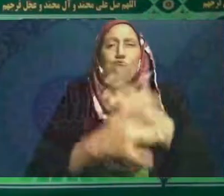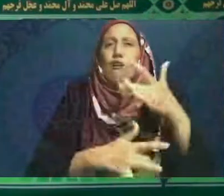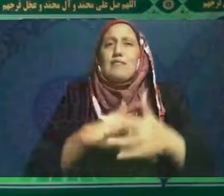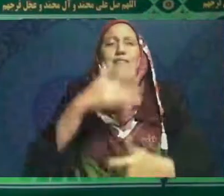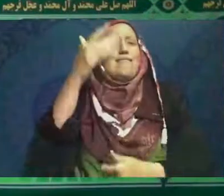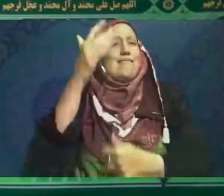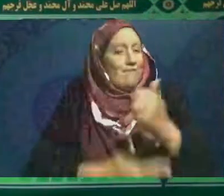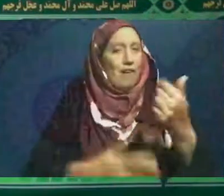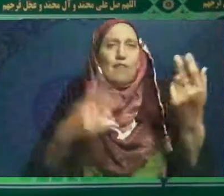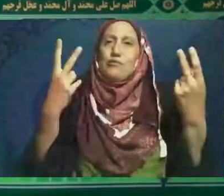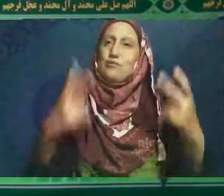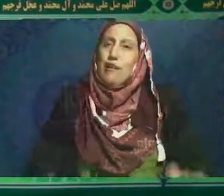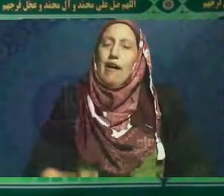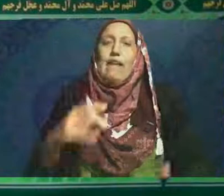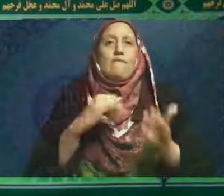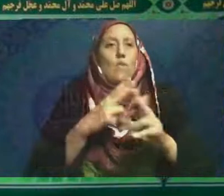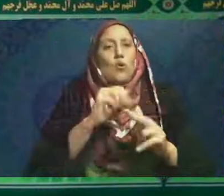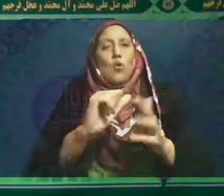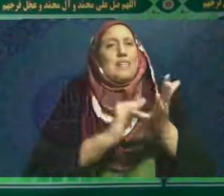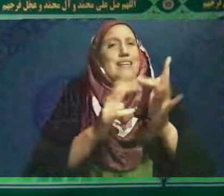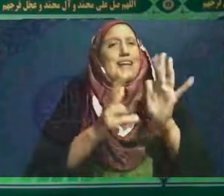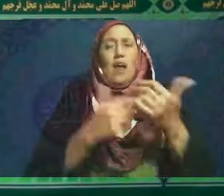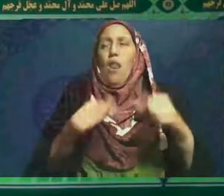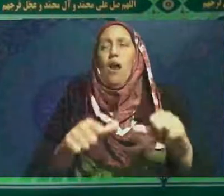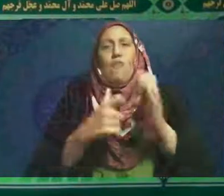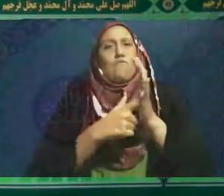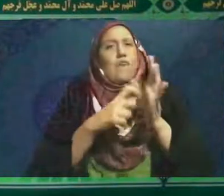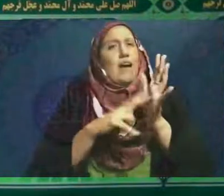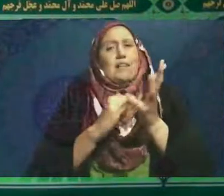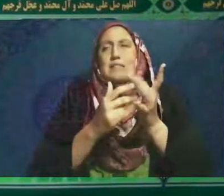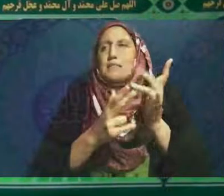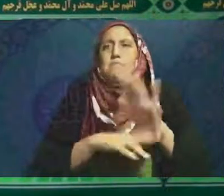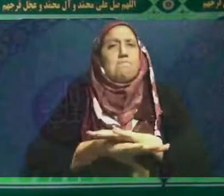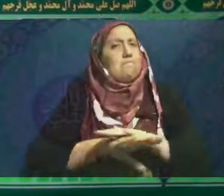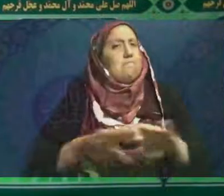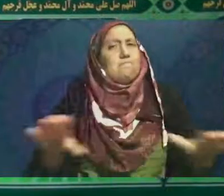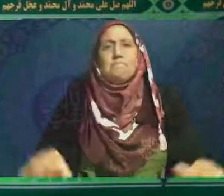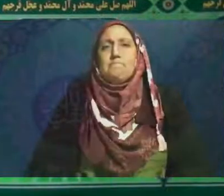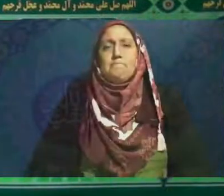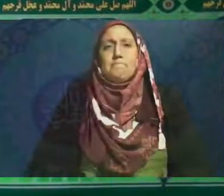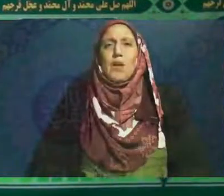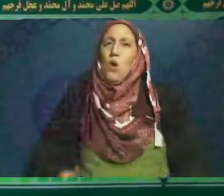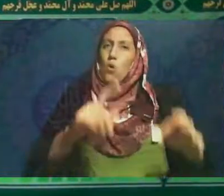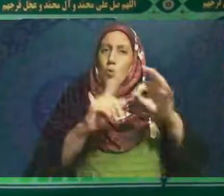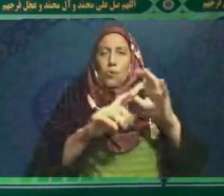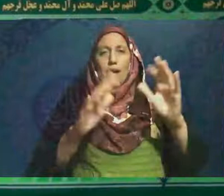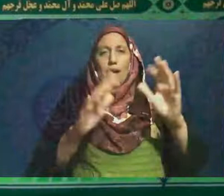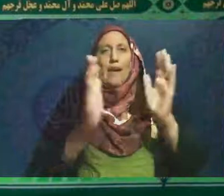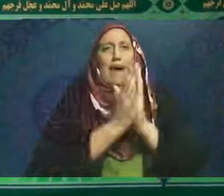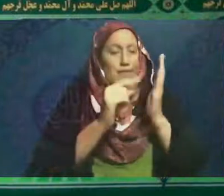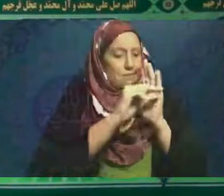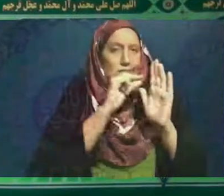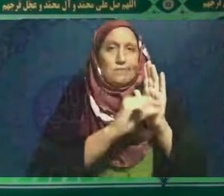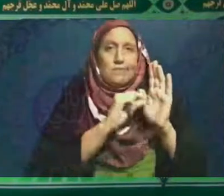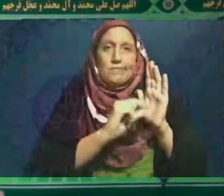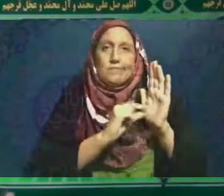That's when you see in the Quran, the verses, the ayat of the Quran that are denoting and rejecting shafa'at or